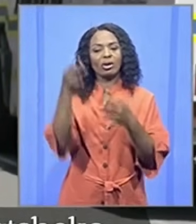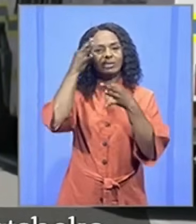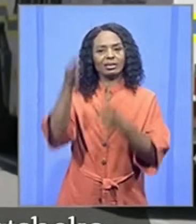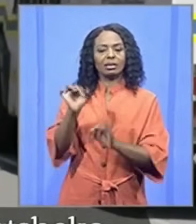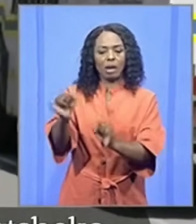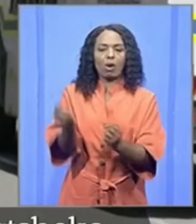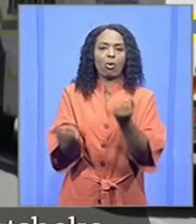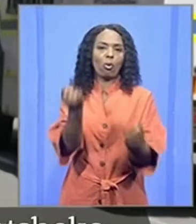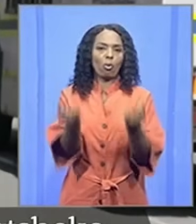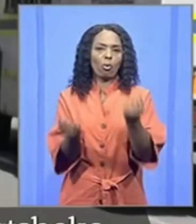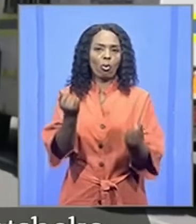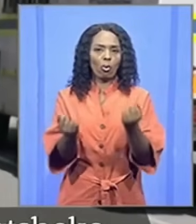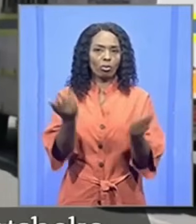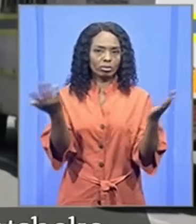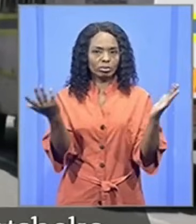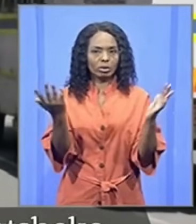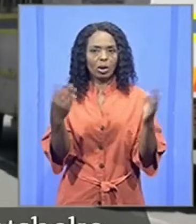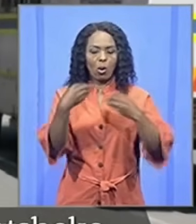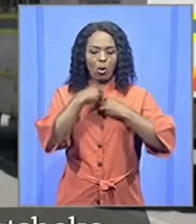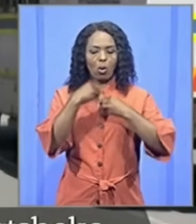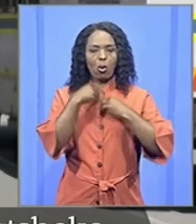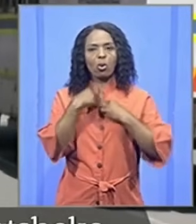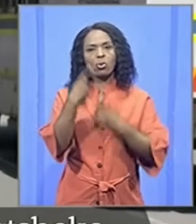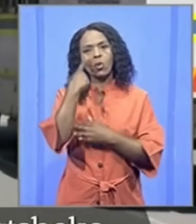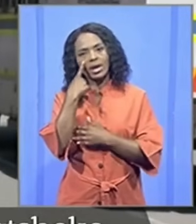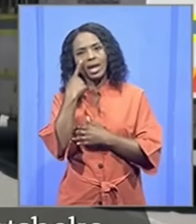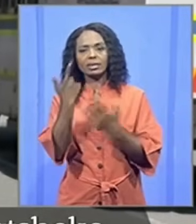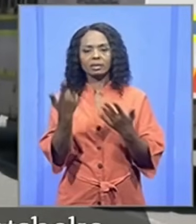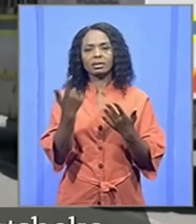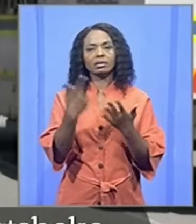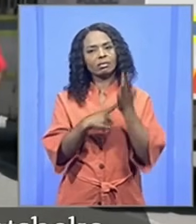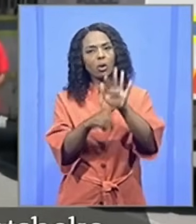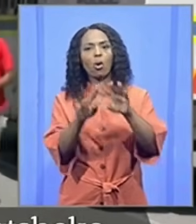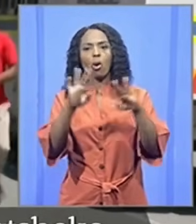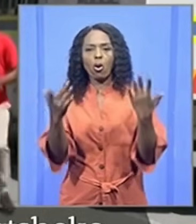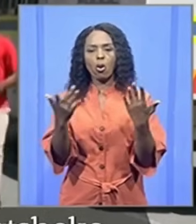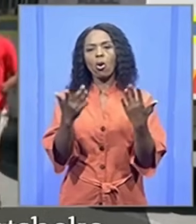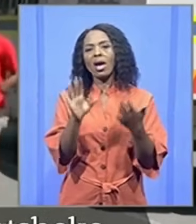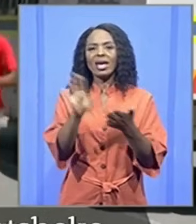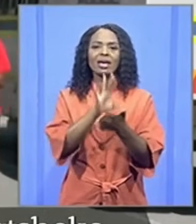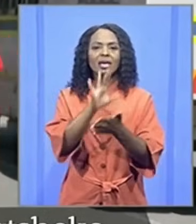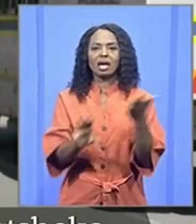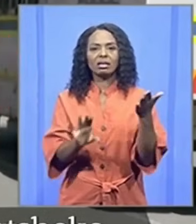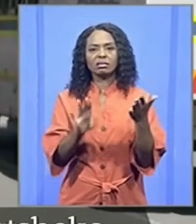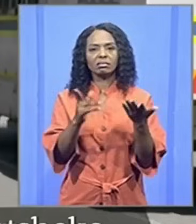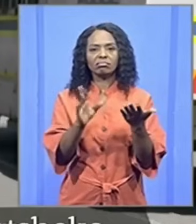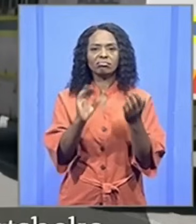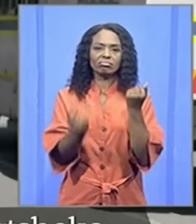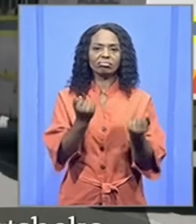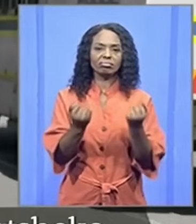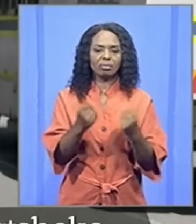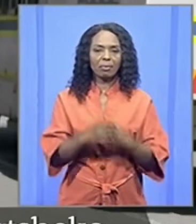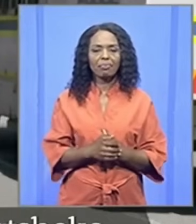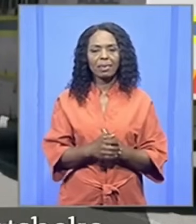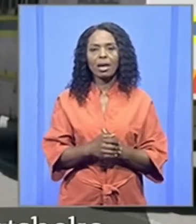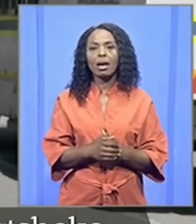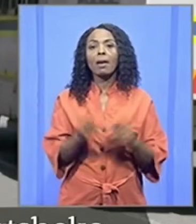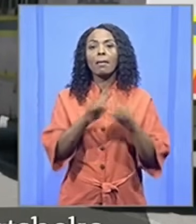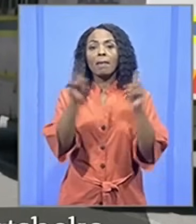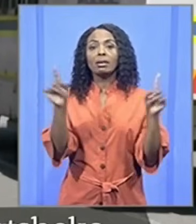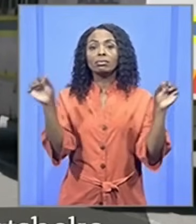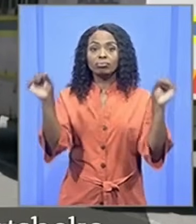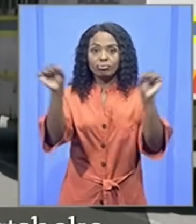can decide to lead their own witnesses or close their case. We will be returning to court